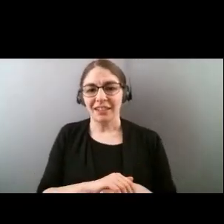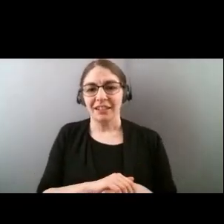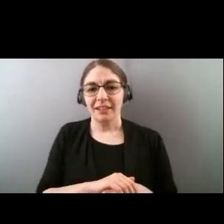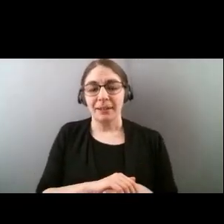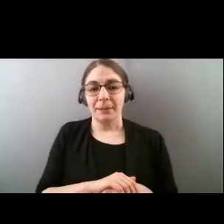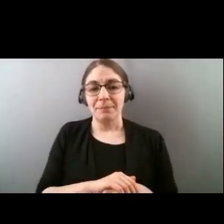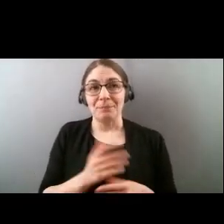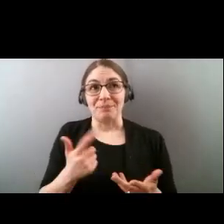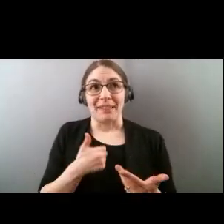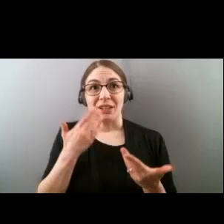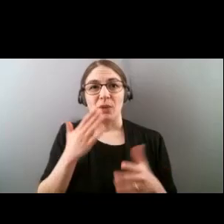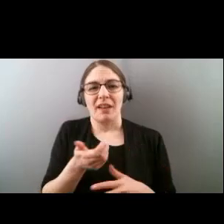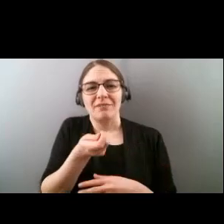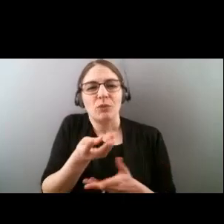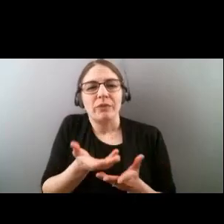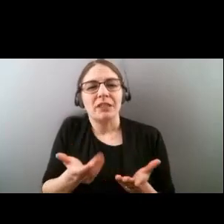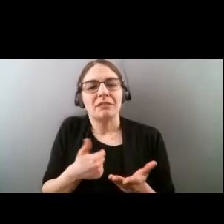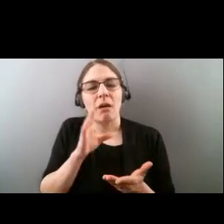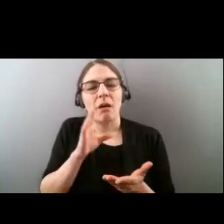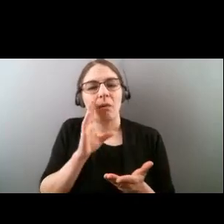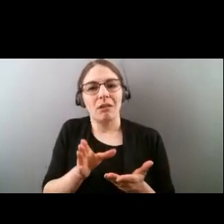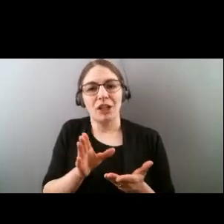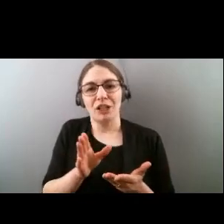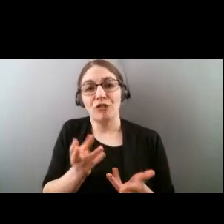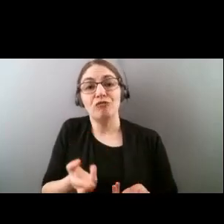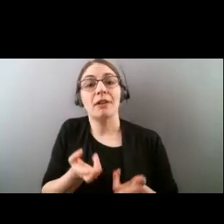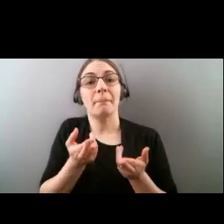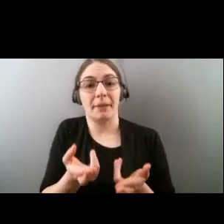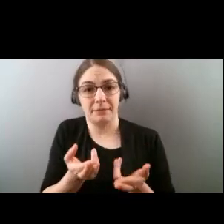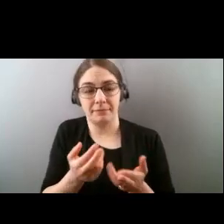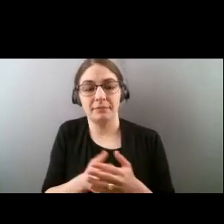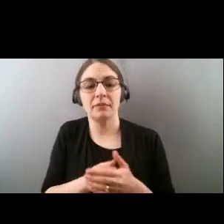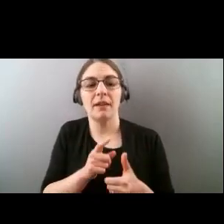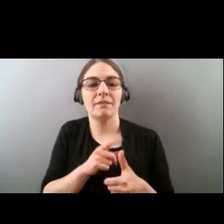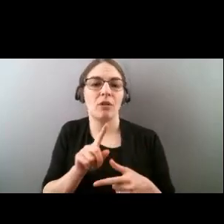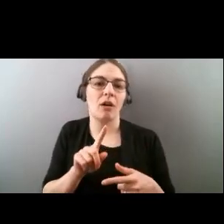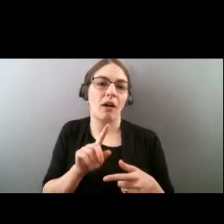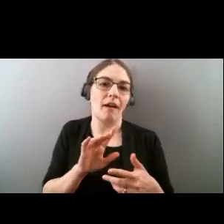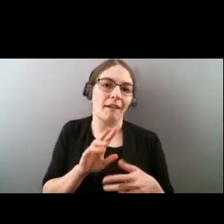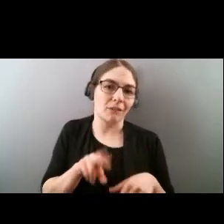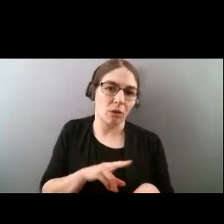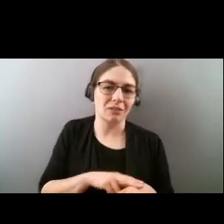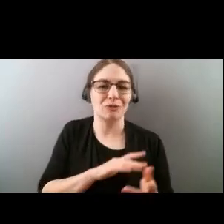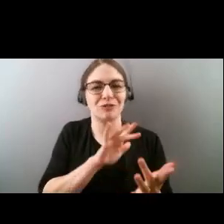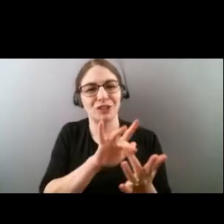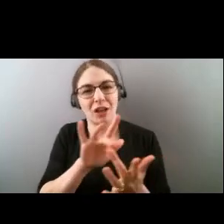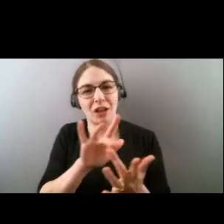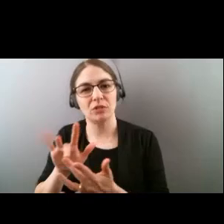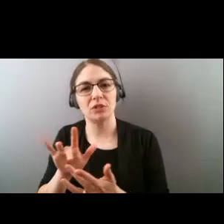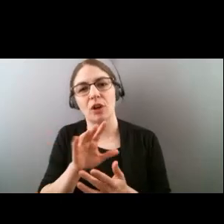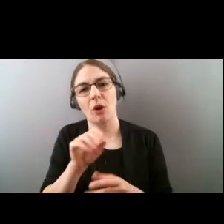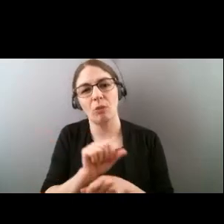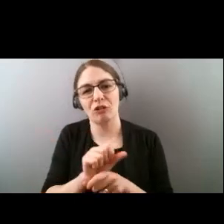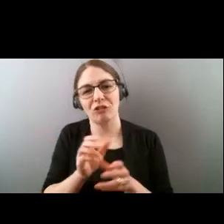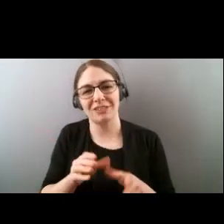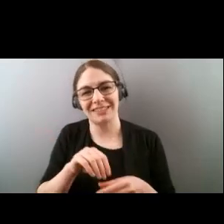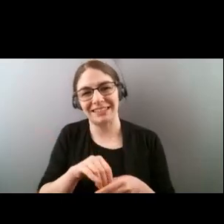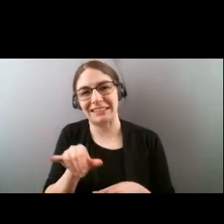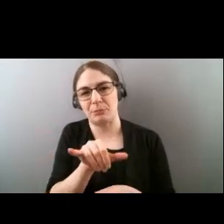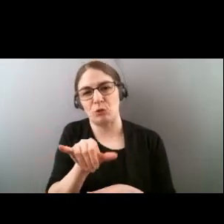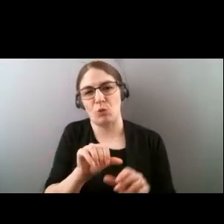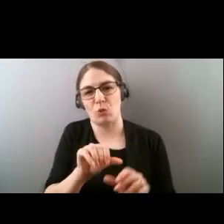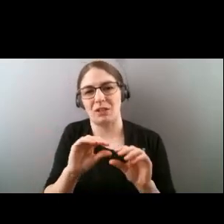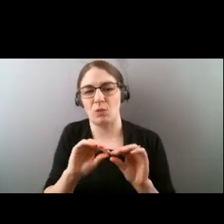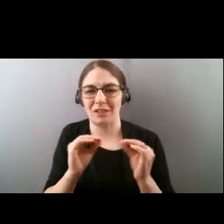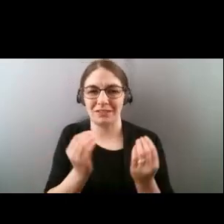The I don't know, a couple of things that I would recommend is, of course, reach out to colleagues at similar organizations, even if they're out of state. Just benchmark